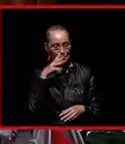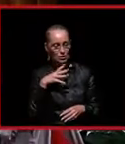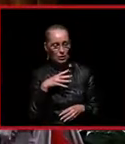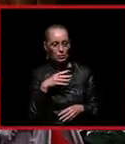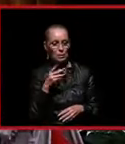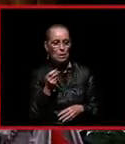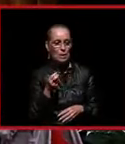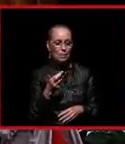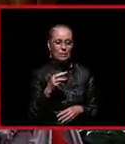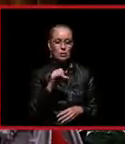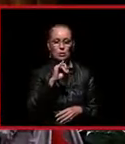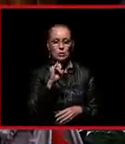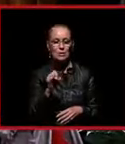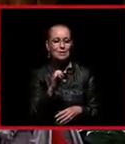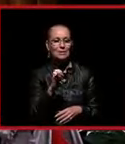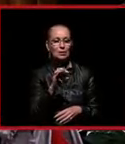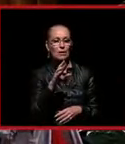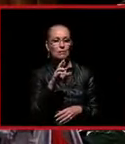Poindexter.